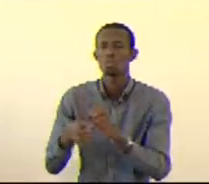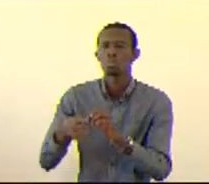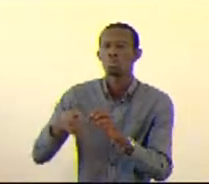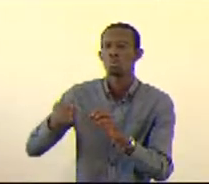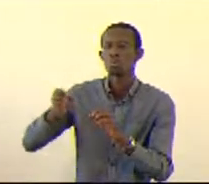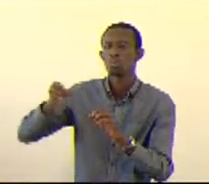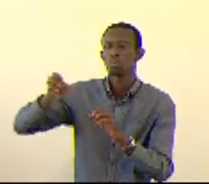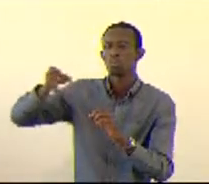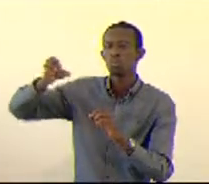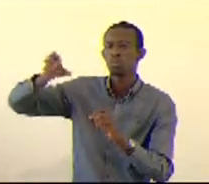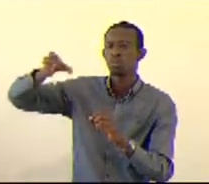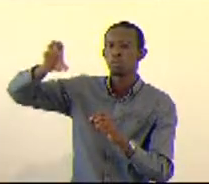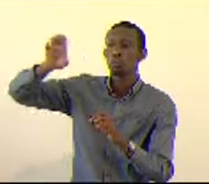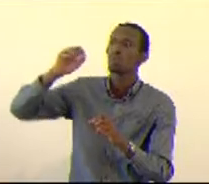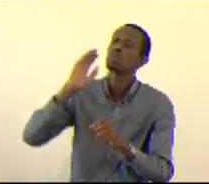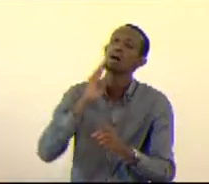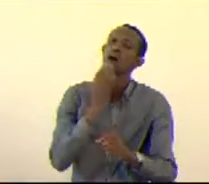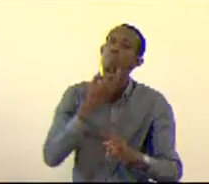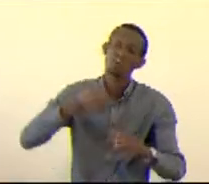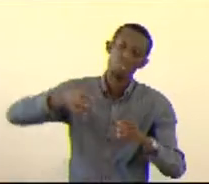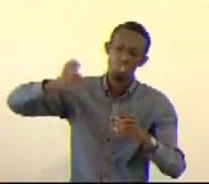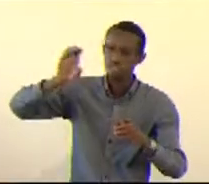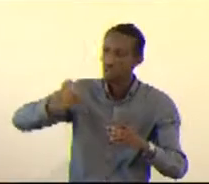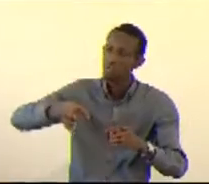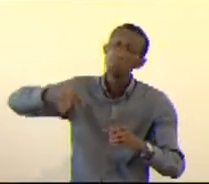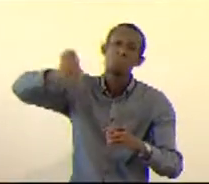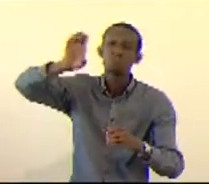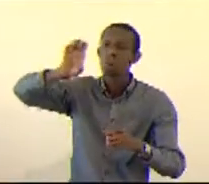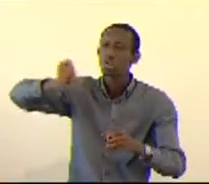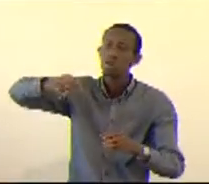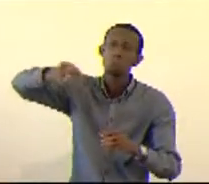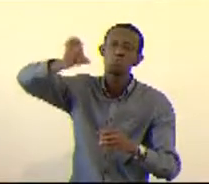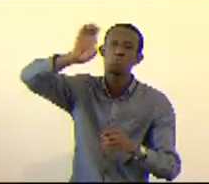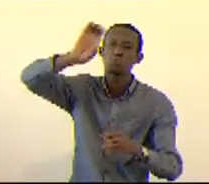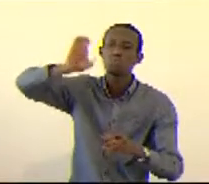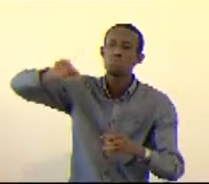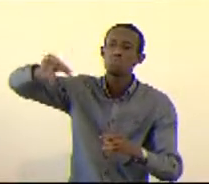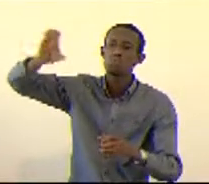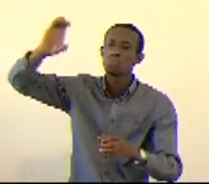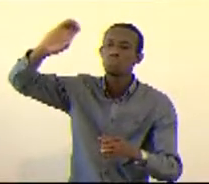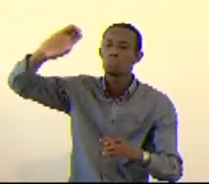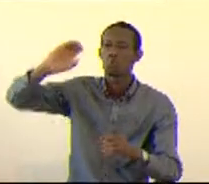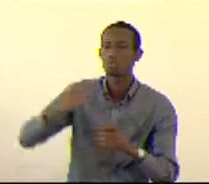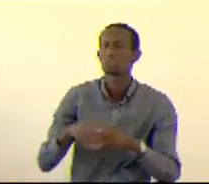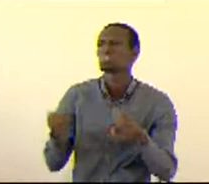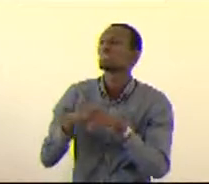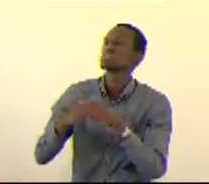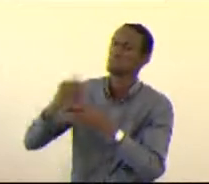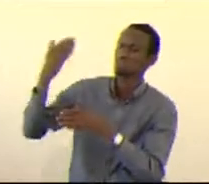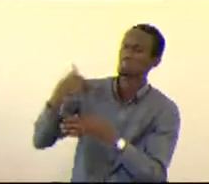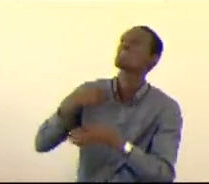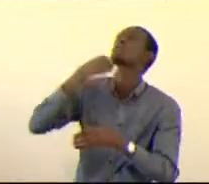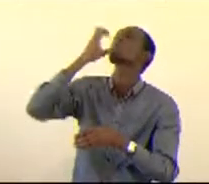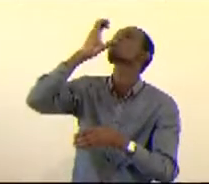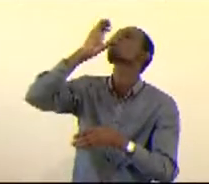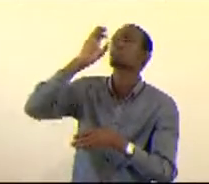now liquid water, like the one that I've just been drinking some minutes before. Then at D,